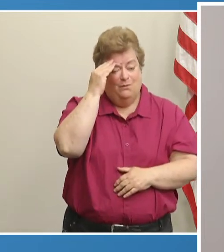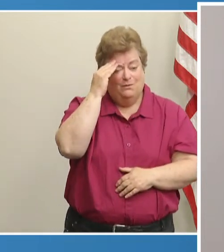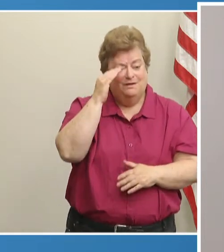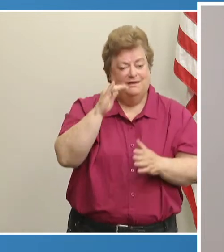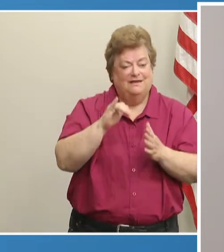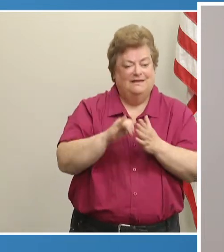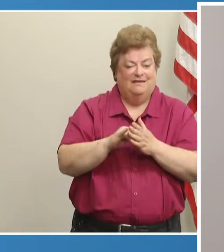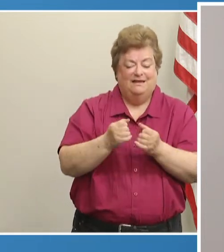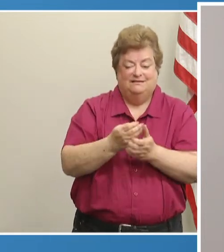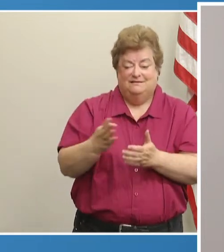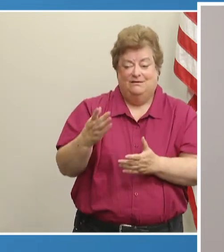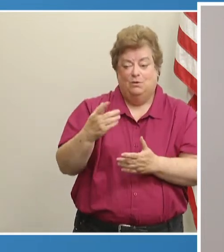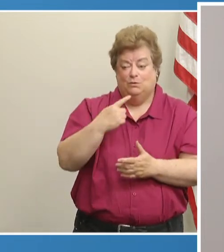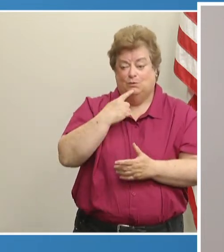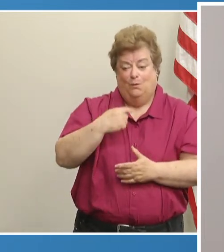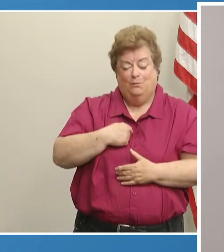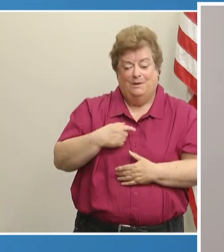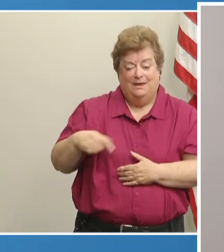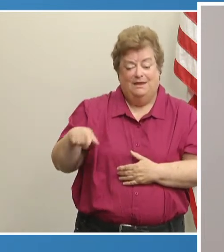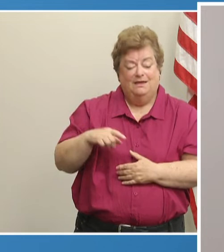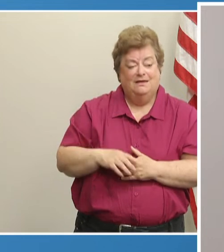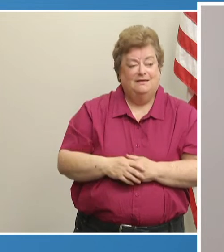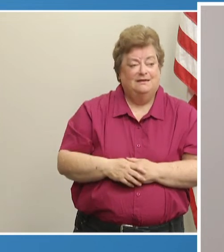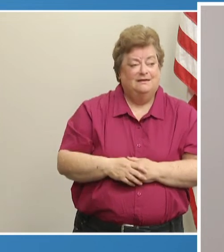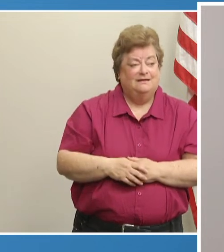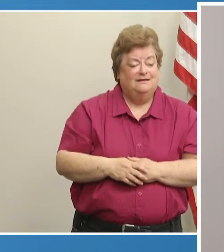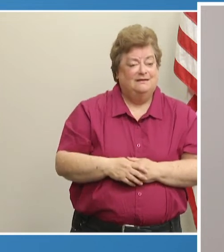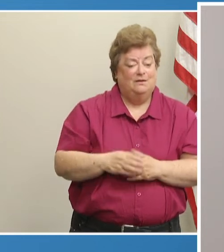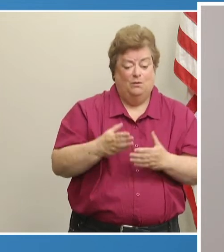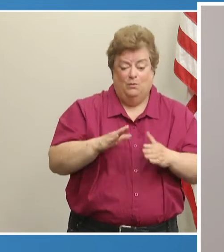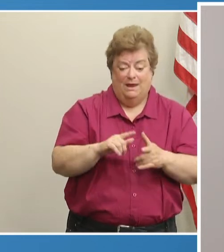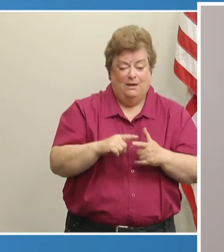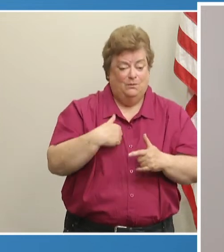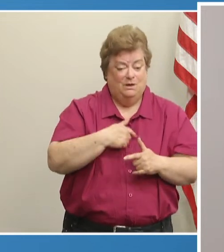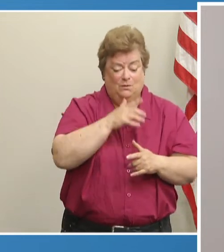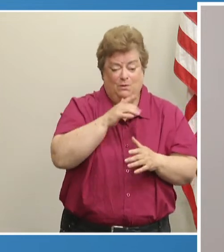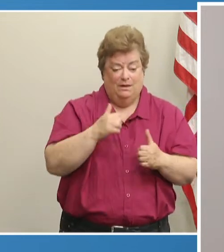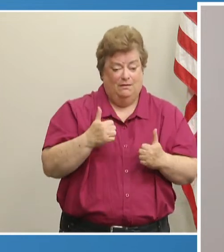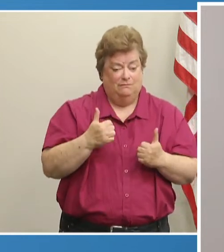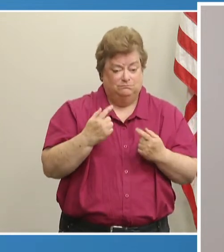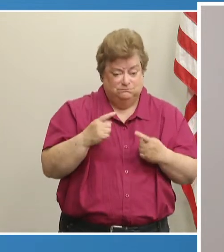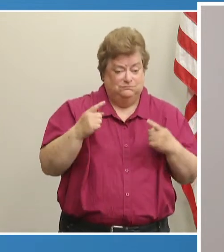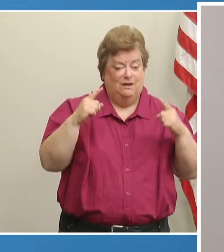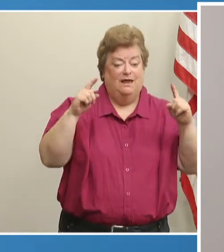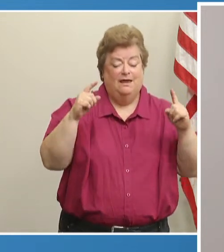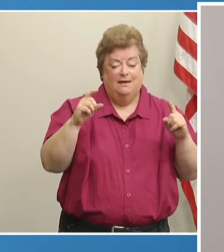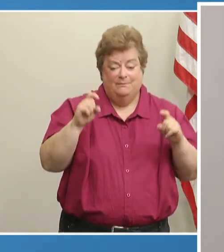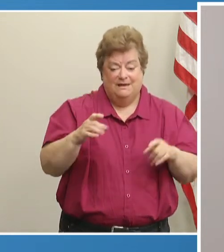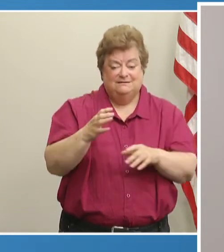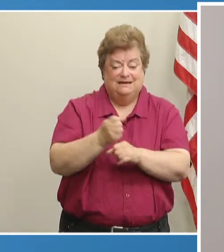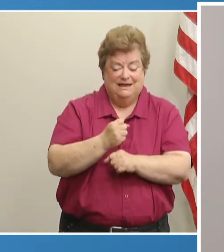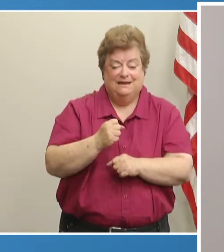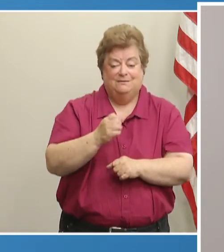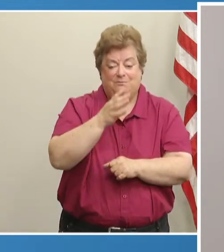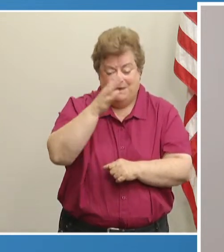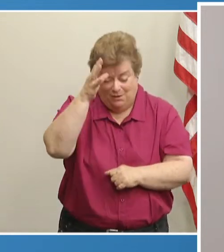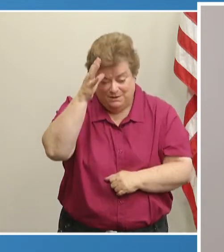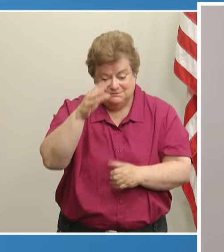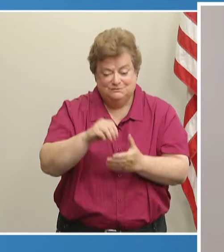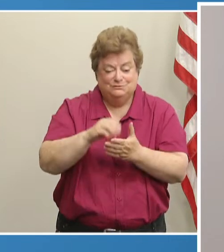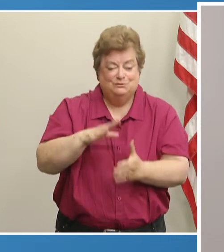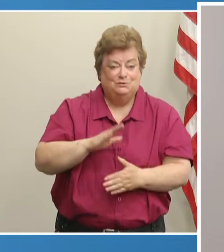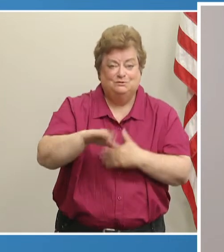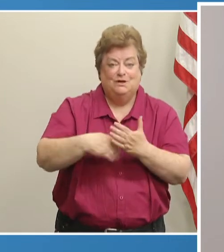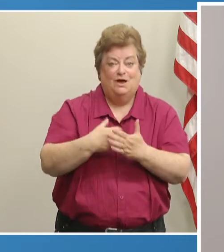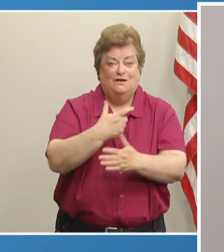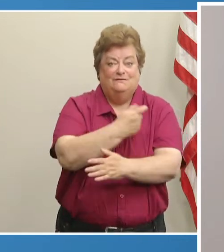several had indicated to me, that the way we're going to get through this is we're going to get more students vaccinated. We're going to get more of their parents vaccinated. Had a